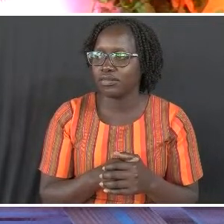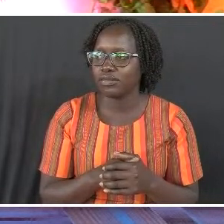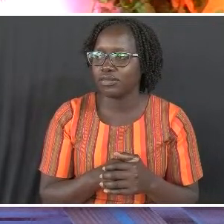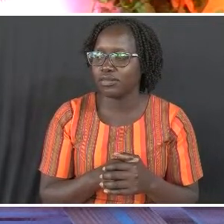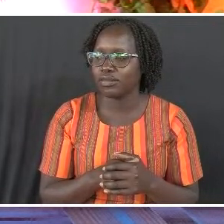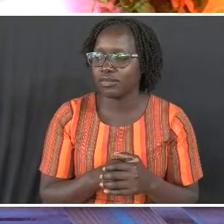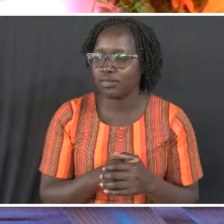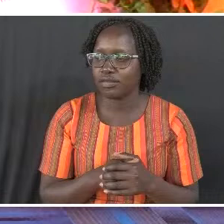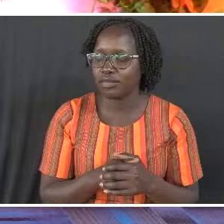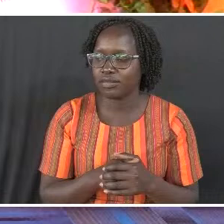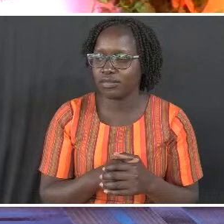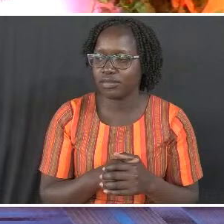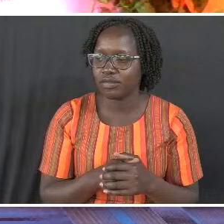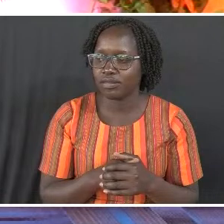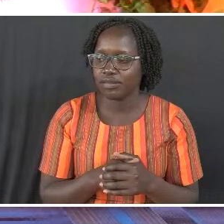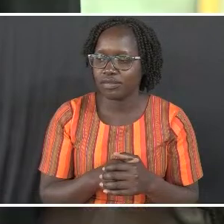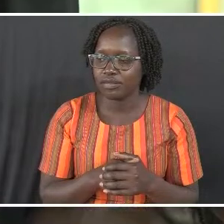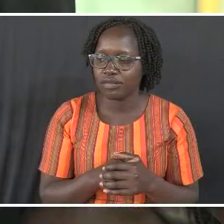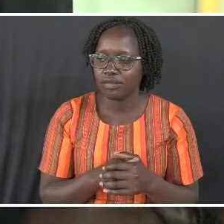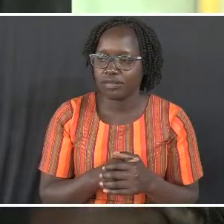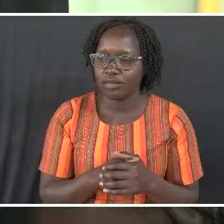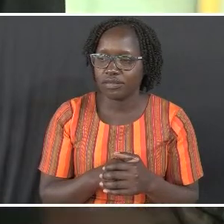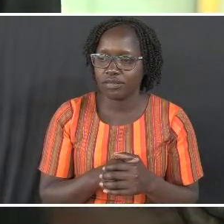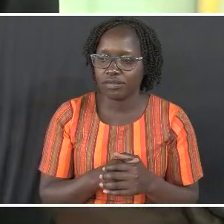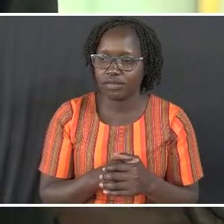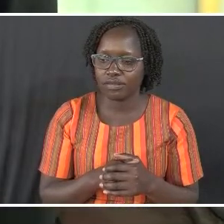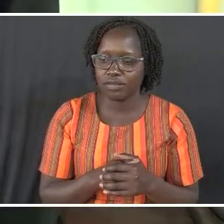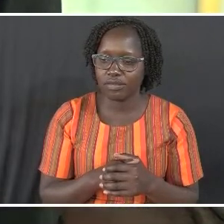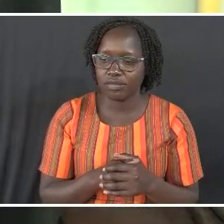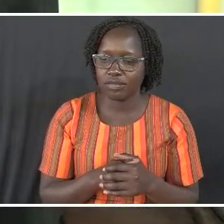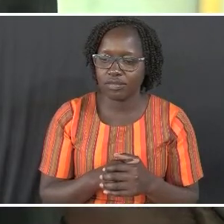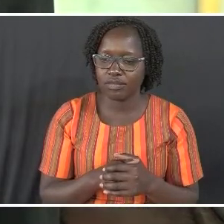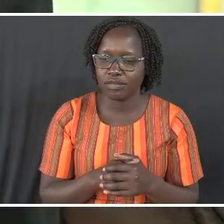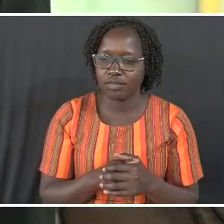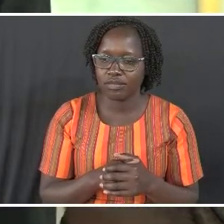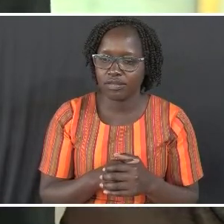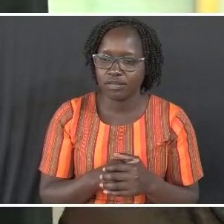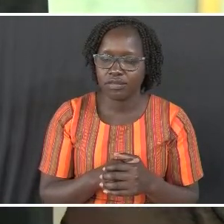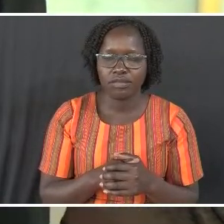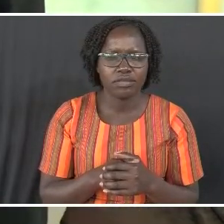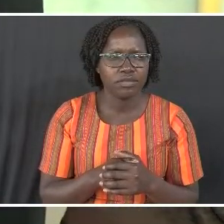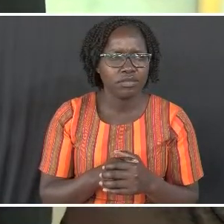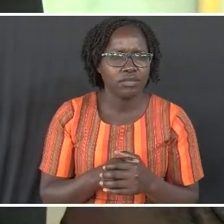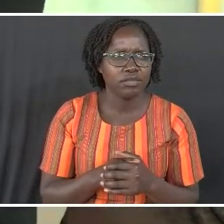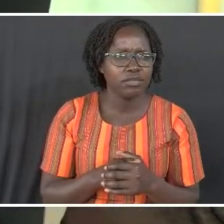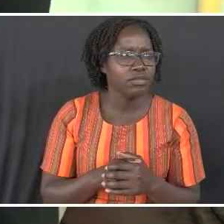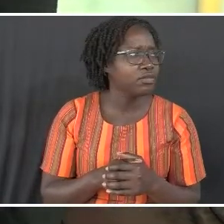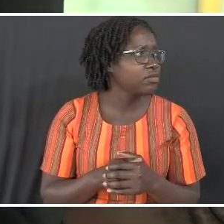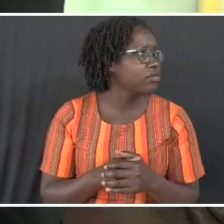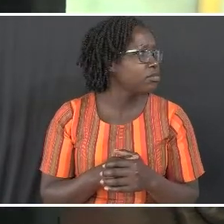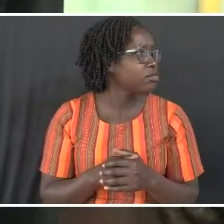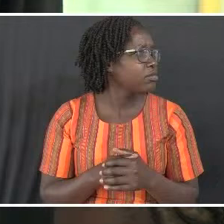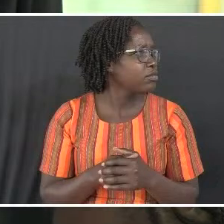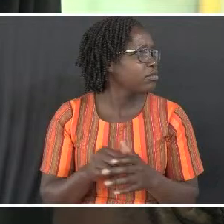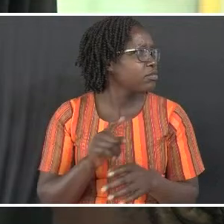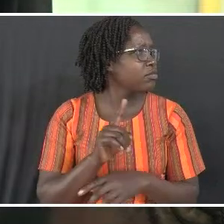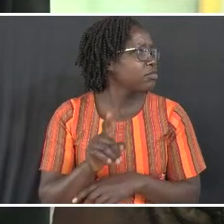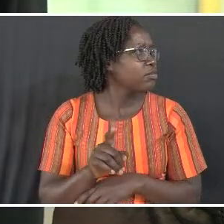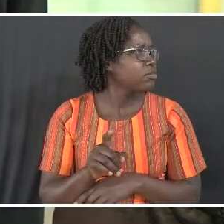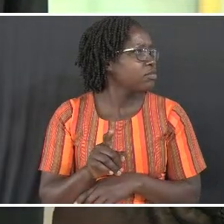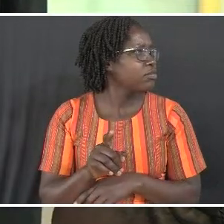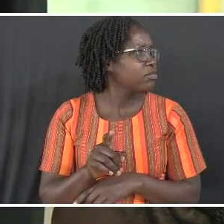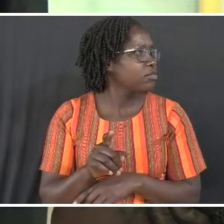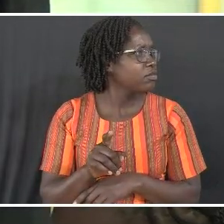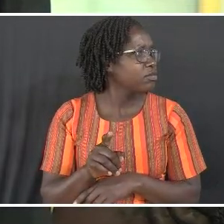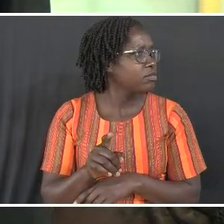Okay, so mine is just to ask on the kind of toothpaste to use, because I read a